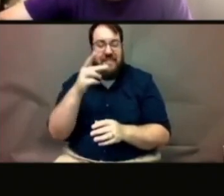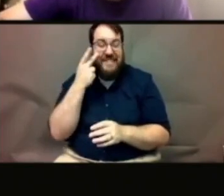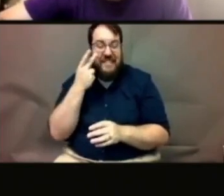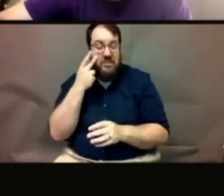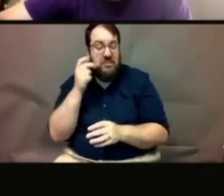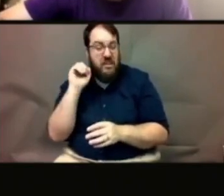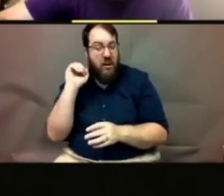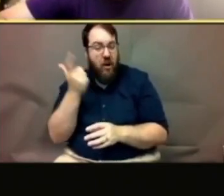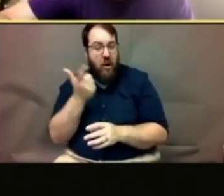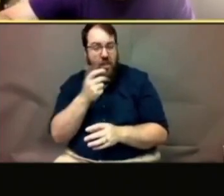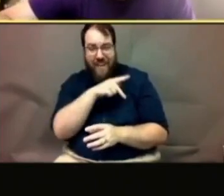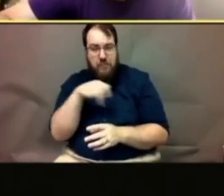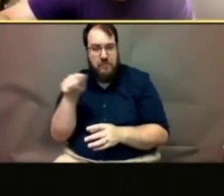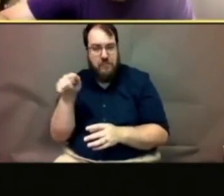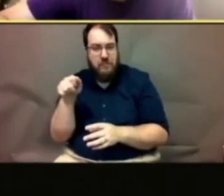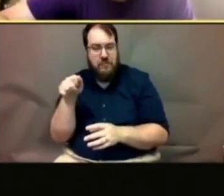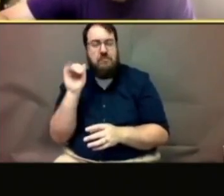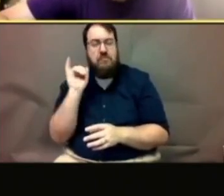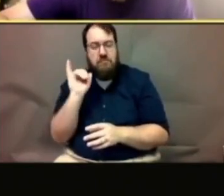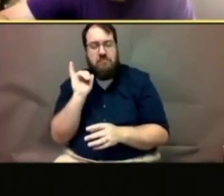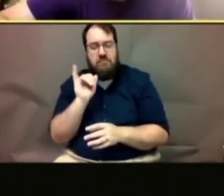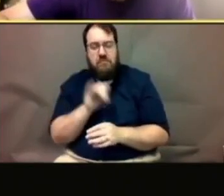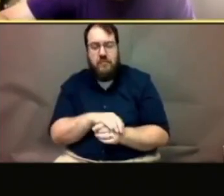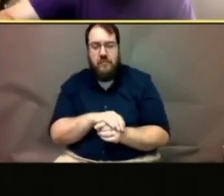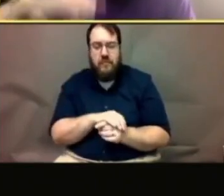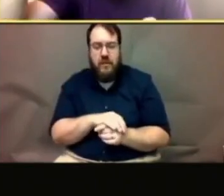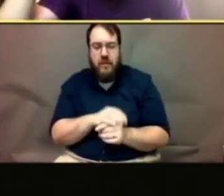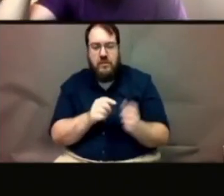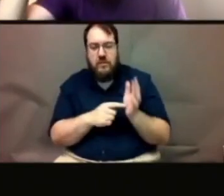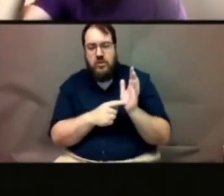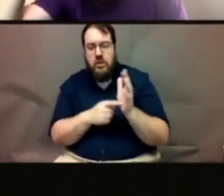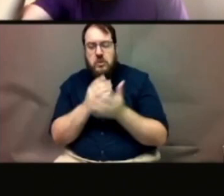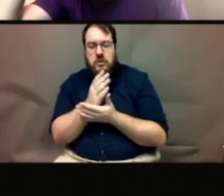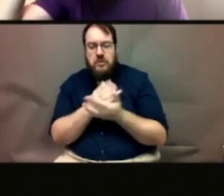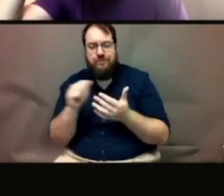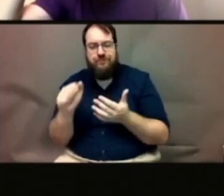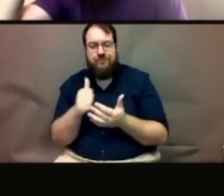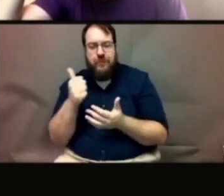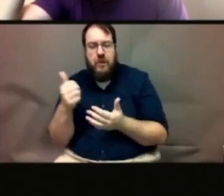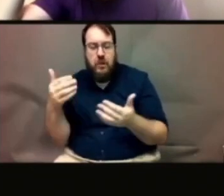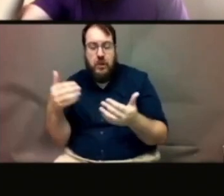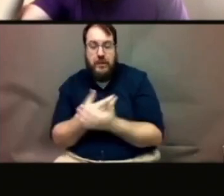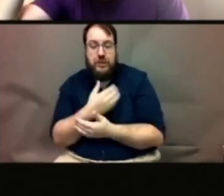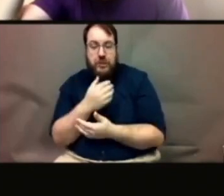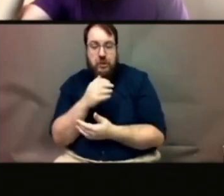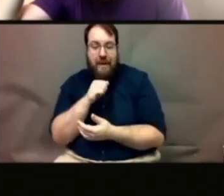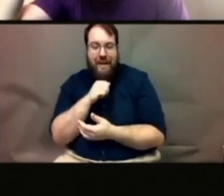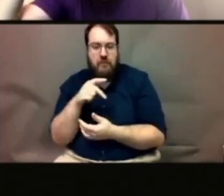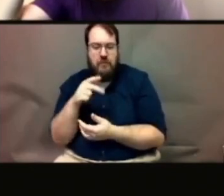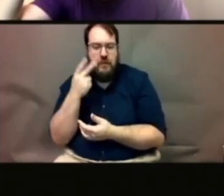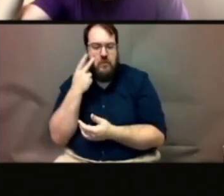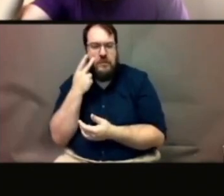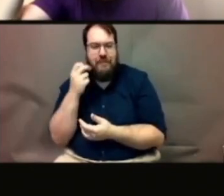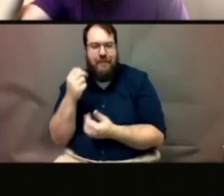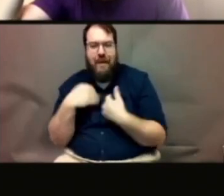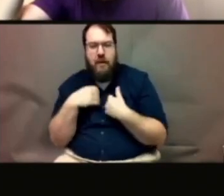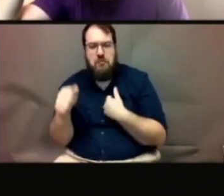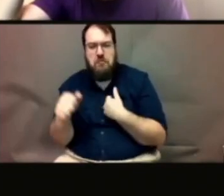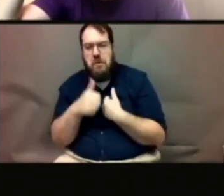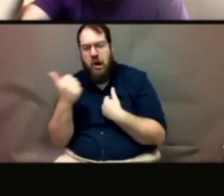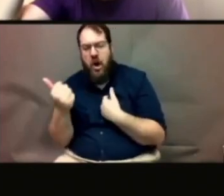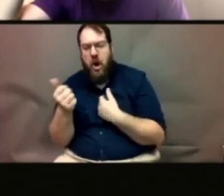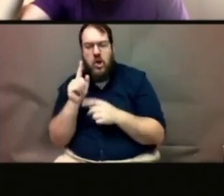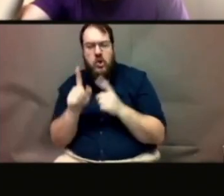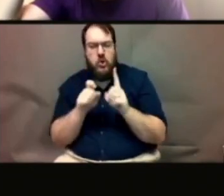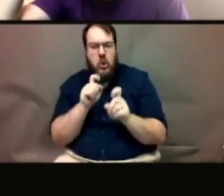apps again? Yeah, that looks good. Okay. Just to show some of the other new apps, and then we'll see if there's other questions. We